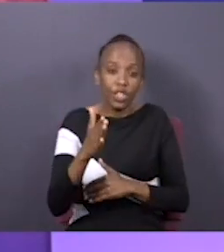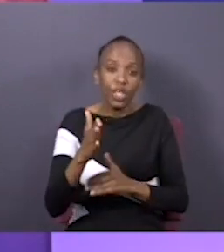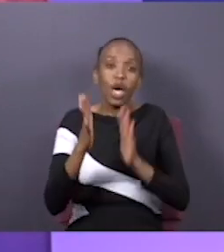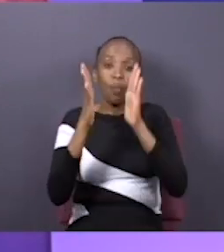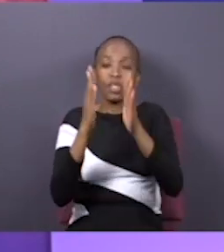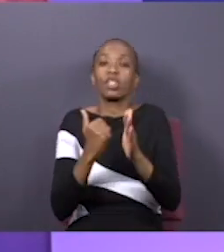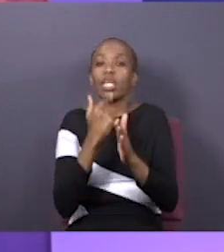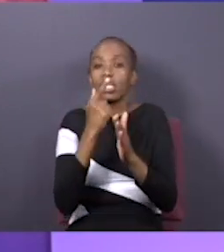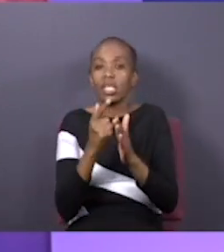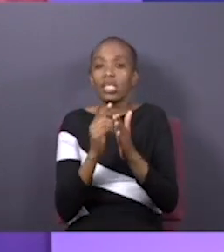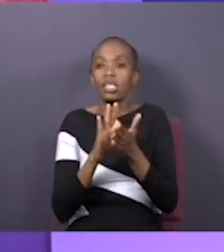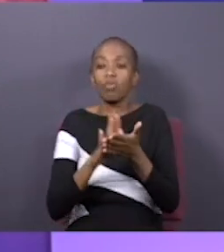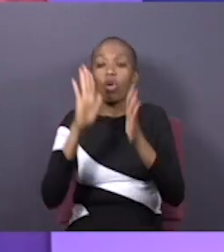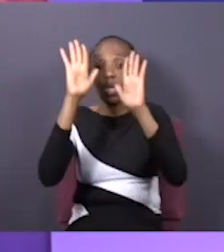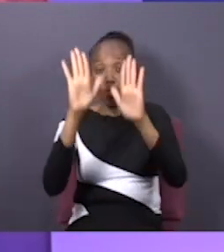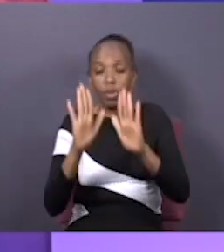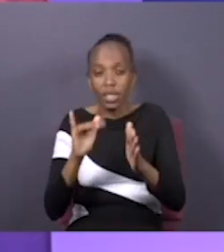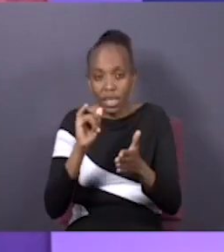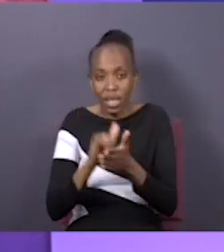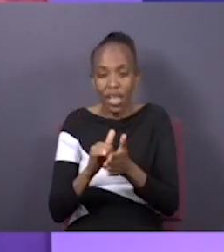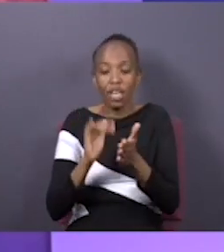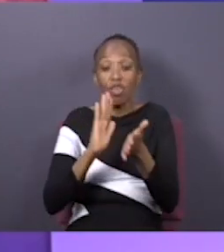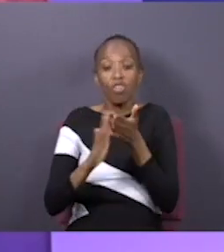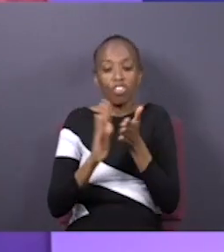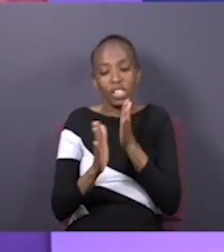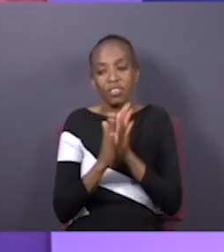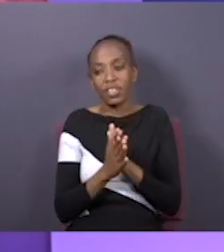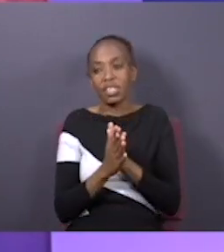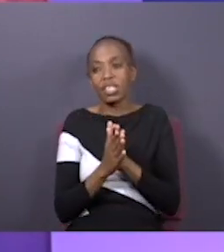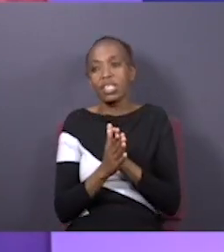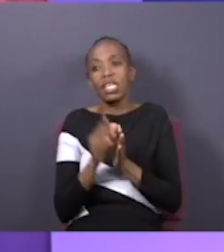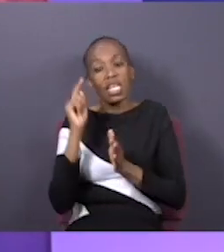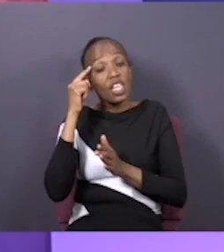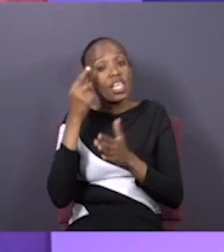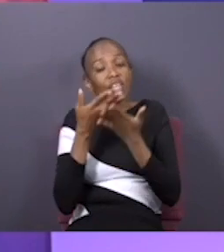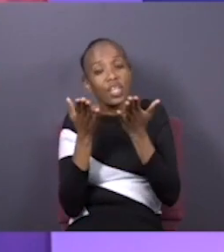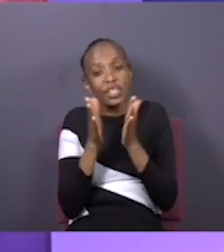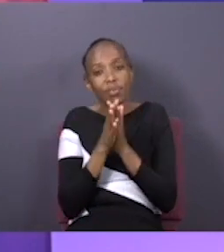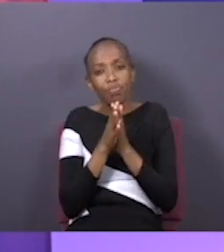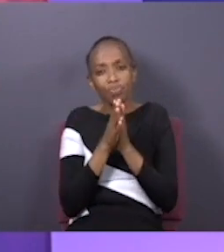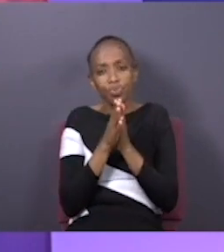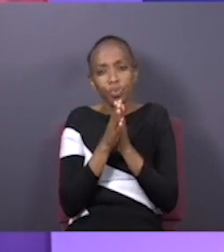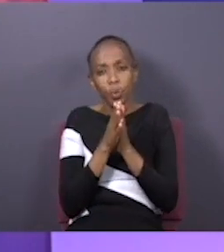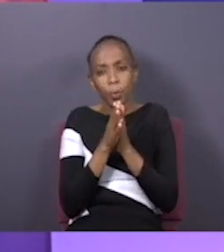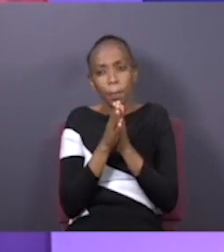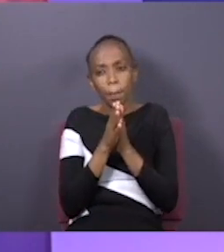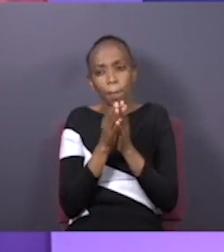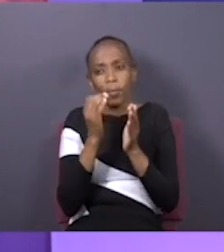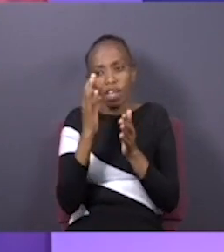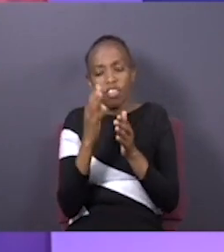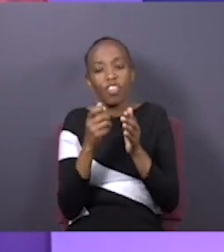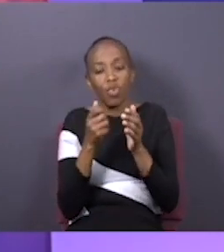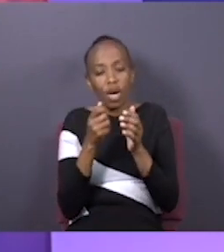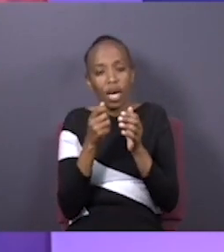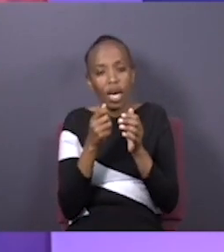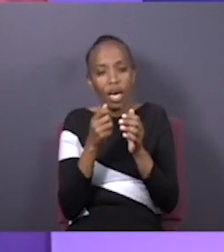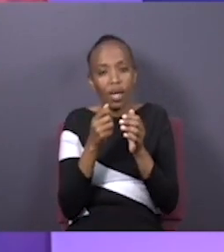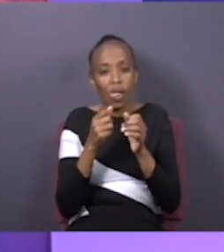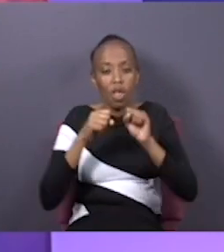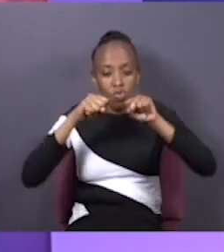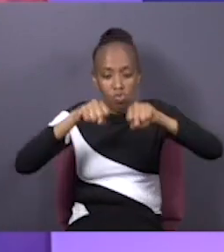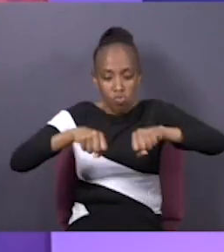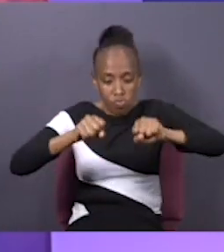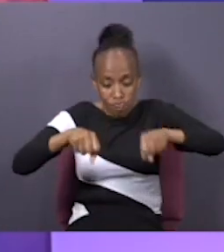somebody has said, is more critical than speed. Let's consider this. If you are riding on